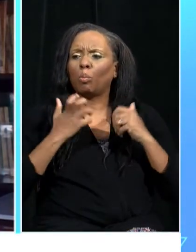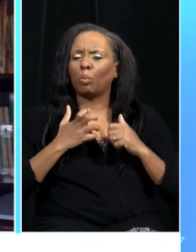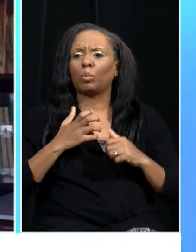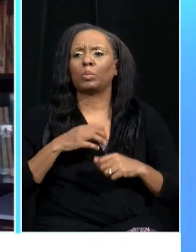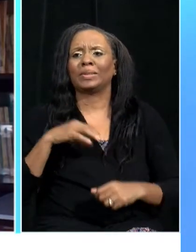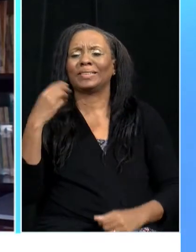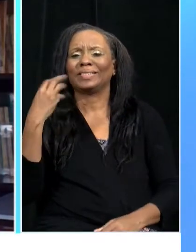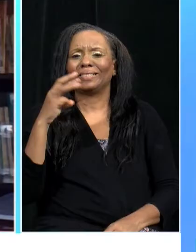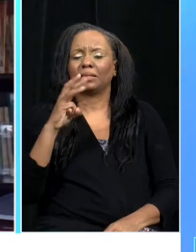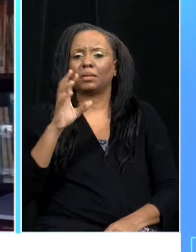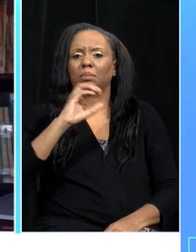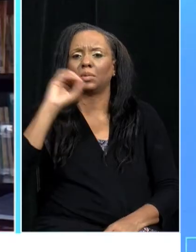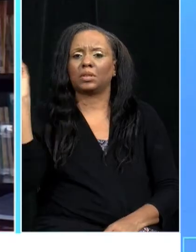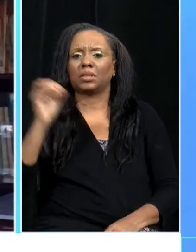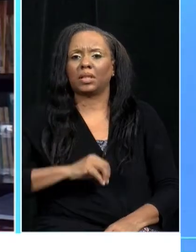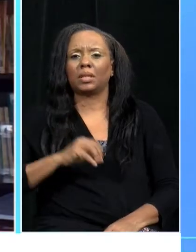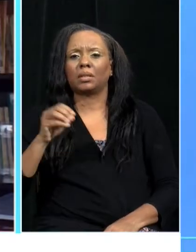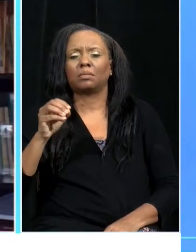by a certain date.